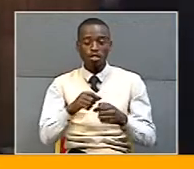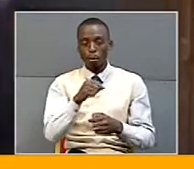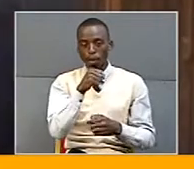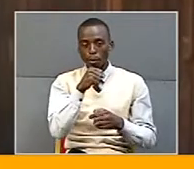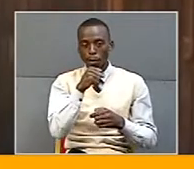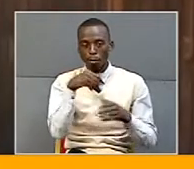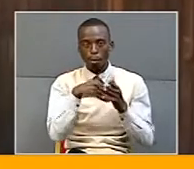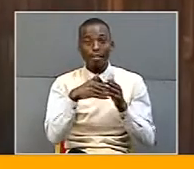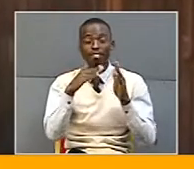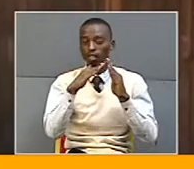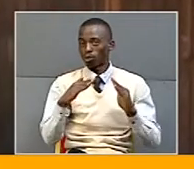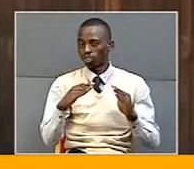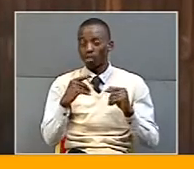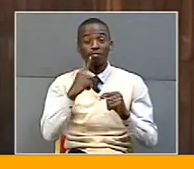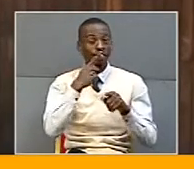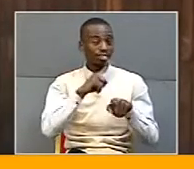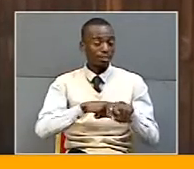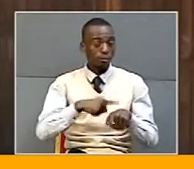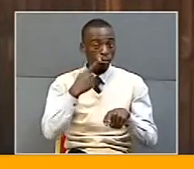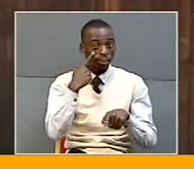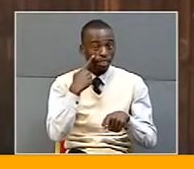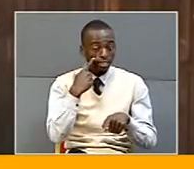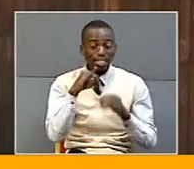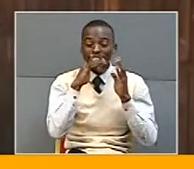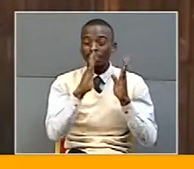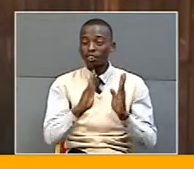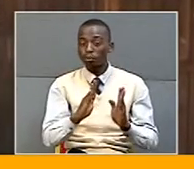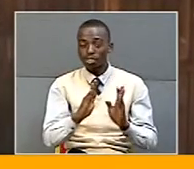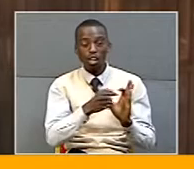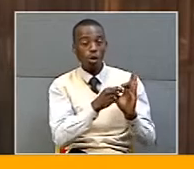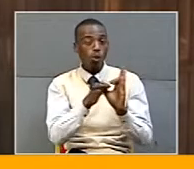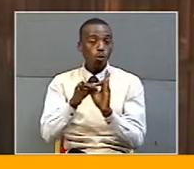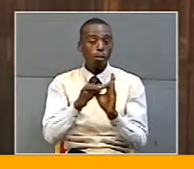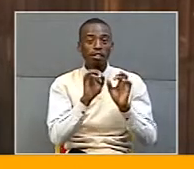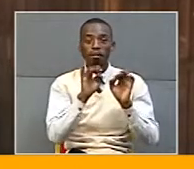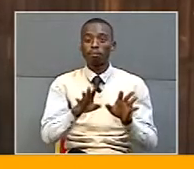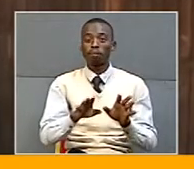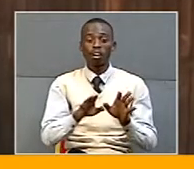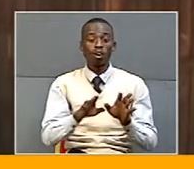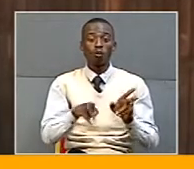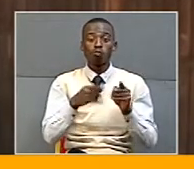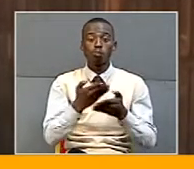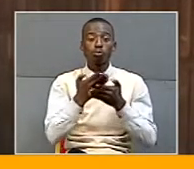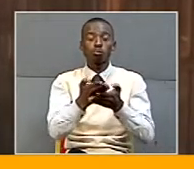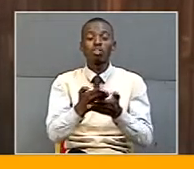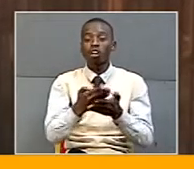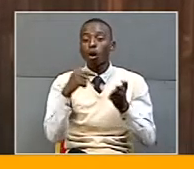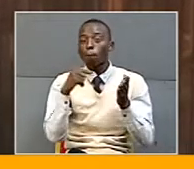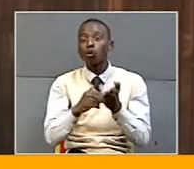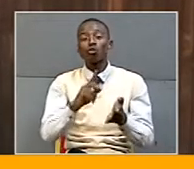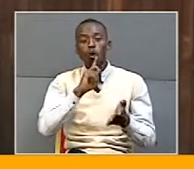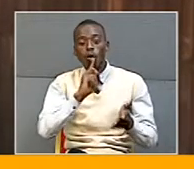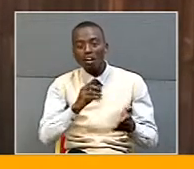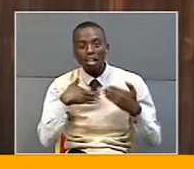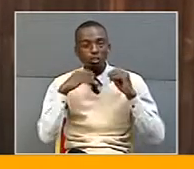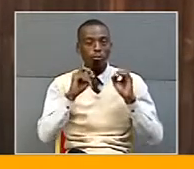in the House. For the very first time, I'm seeing a speaker not cooperating to allow people move a point of order, a point